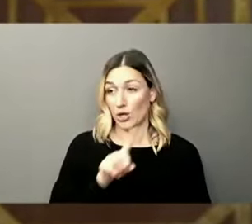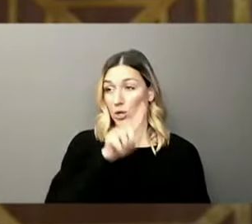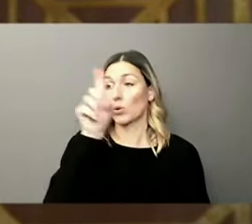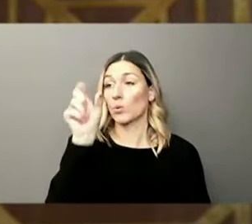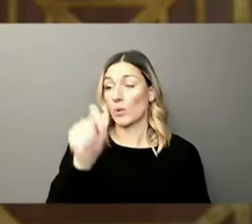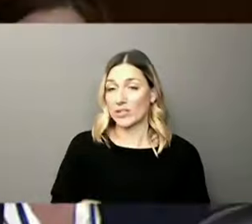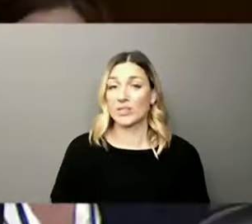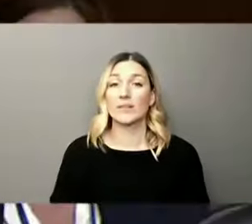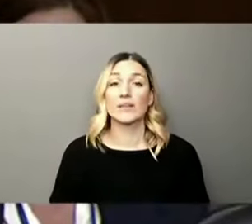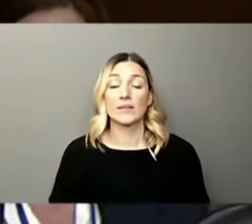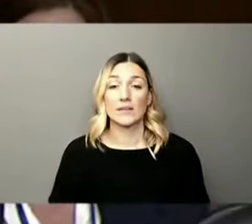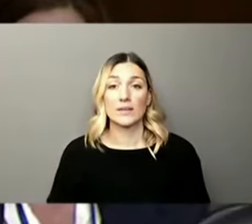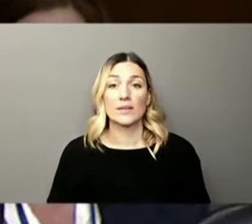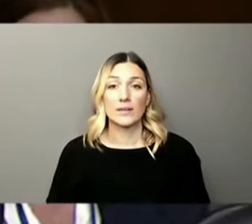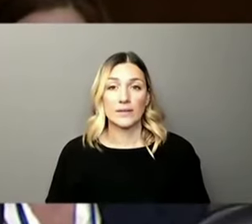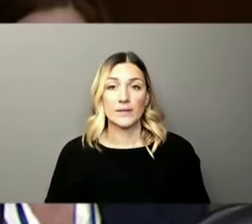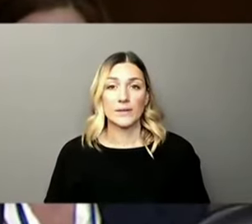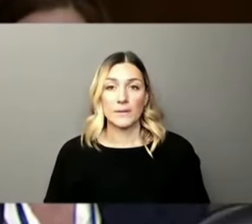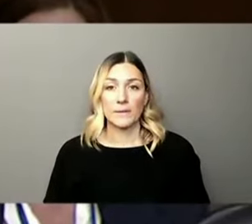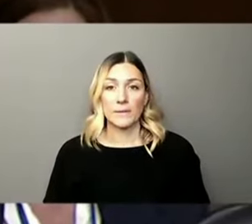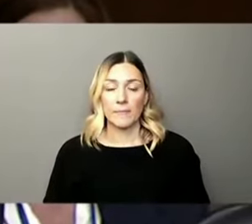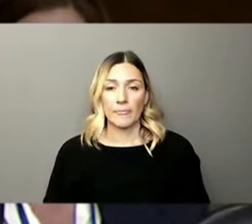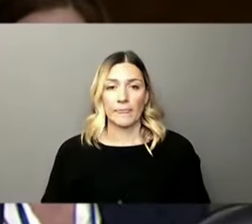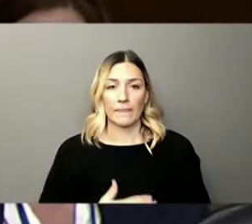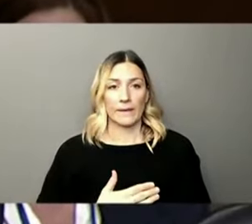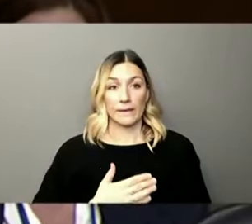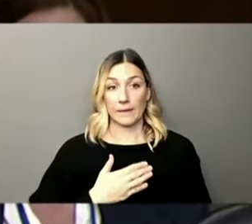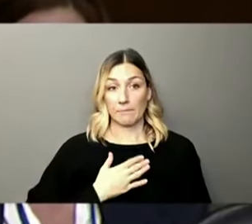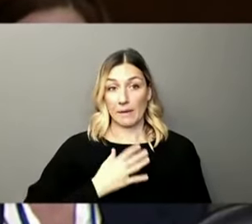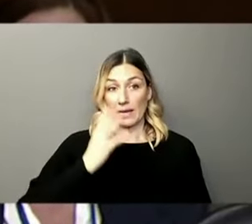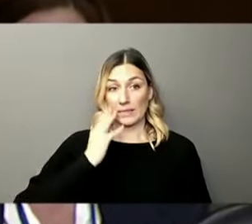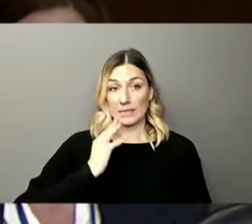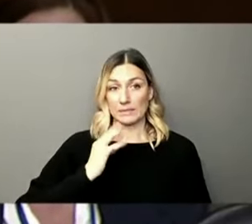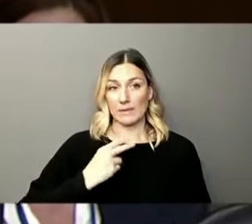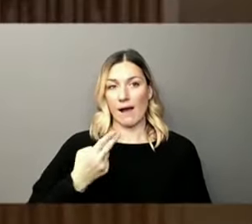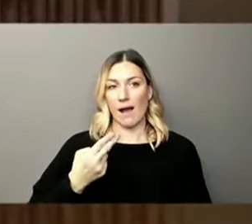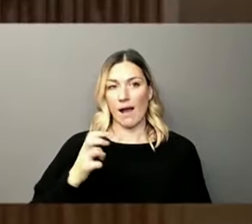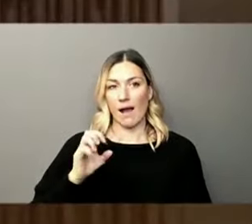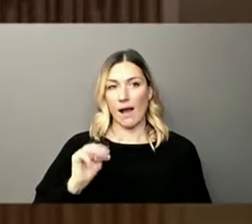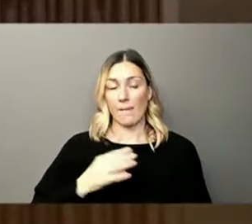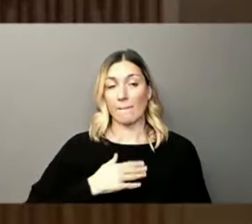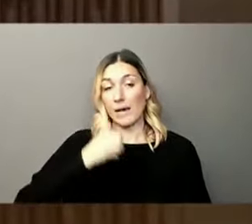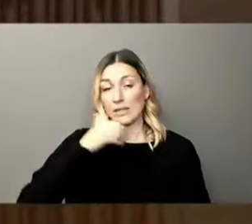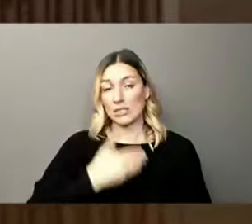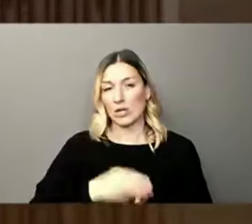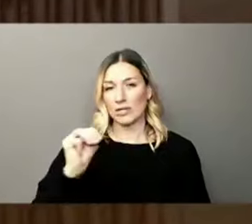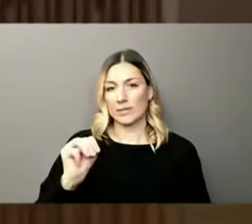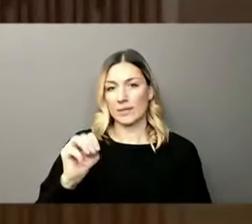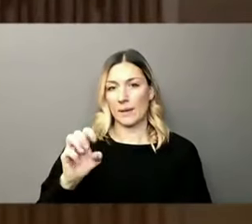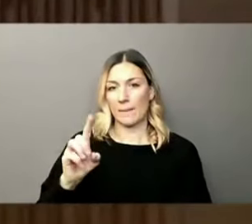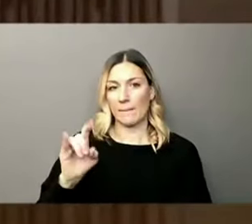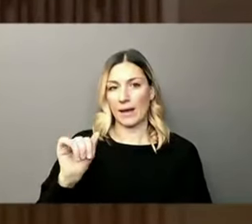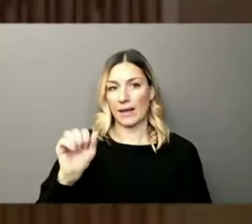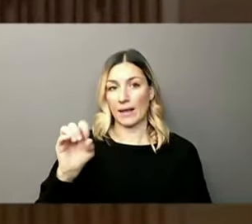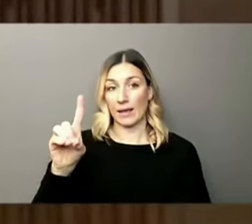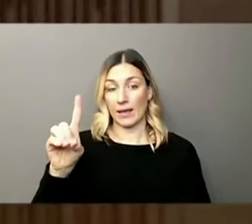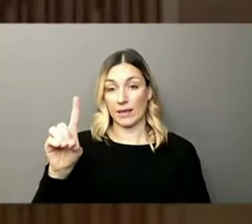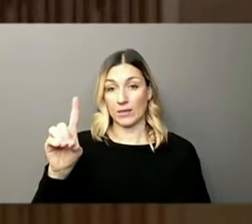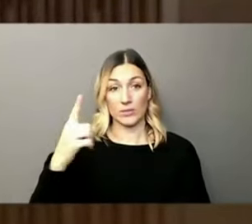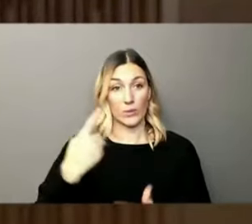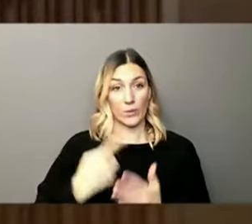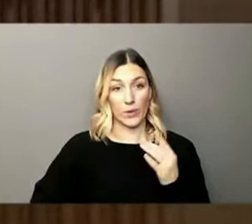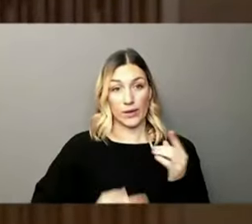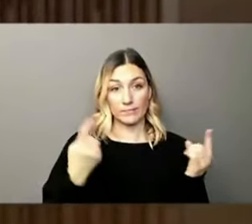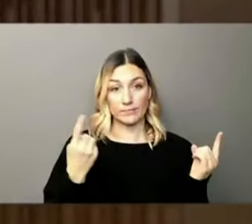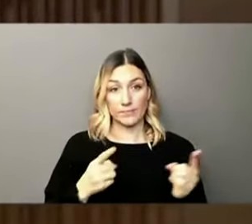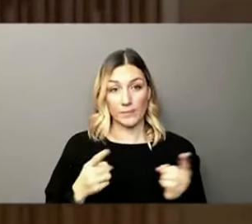Heim. My experience is very different because my daughter's on Medicaid. So what was going on with us